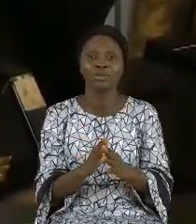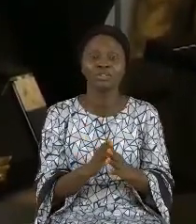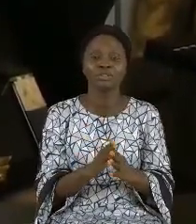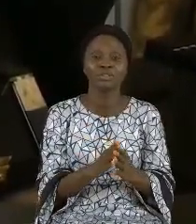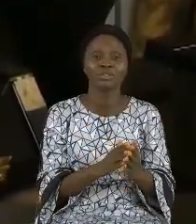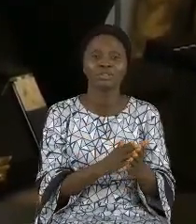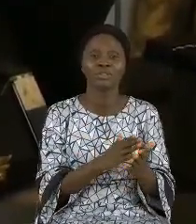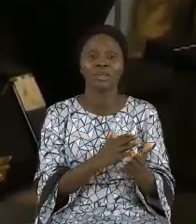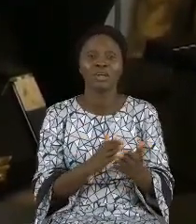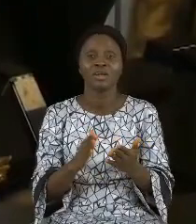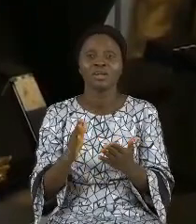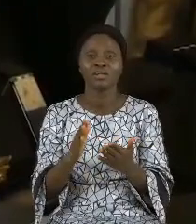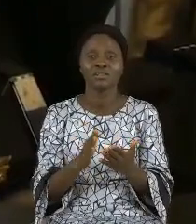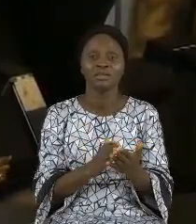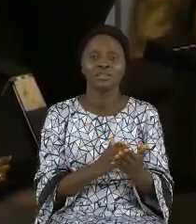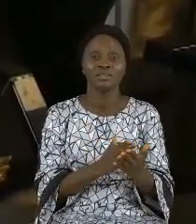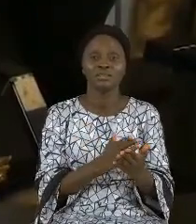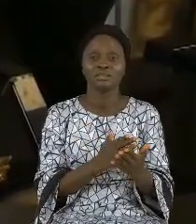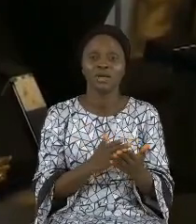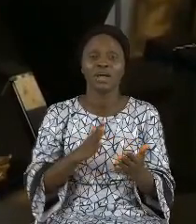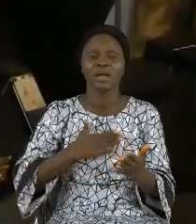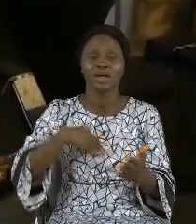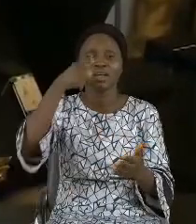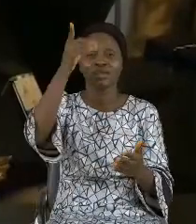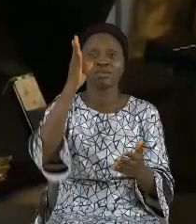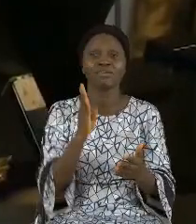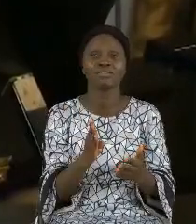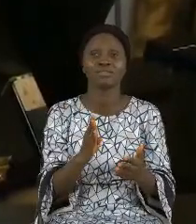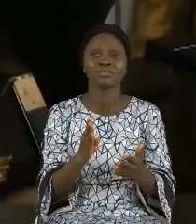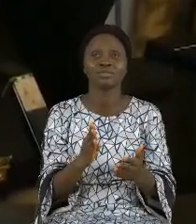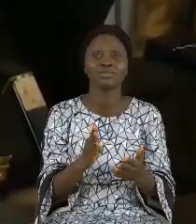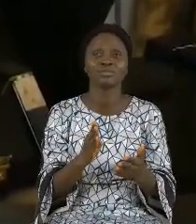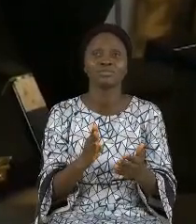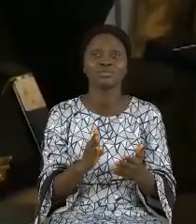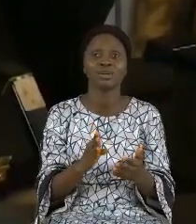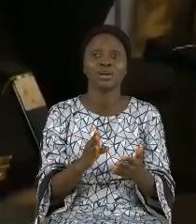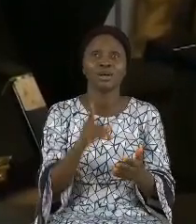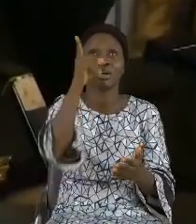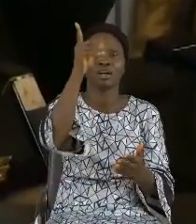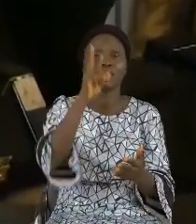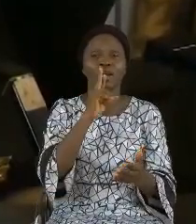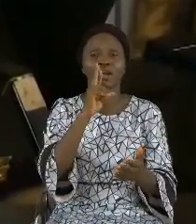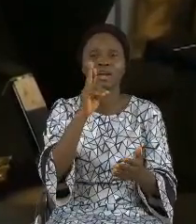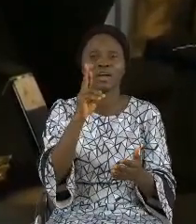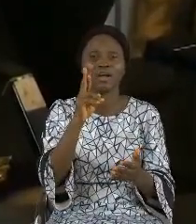darkness, my God, that is who you